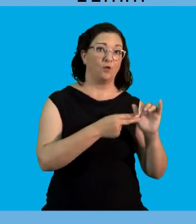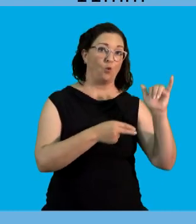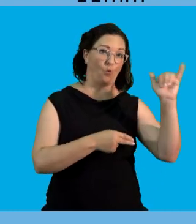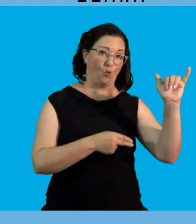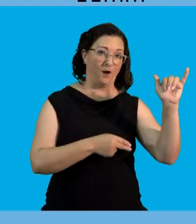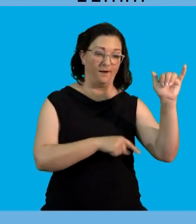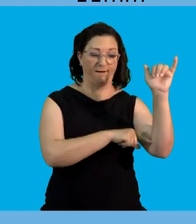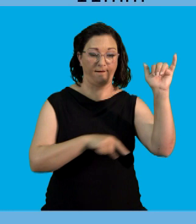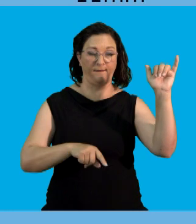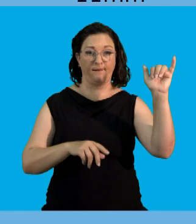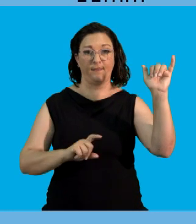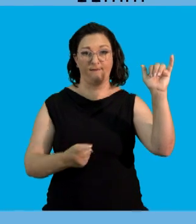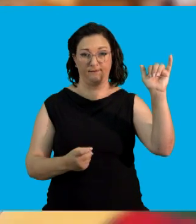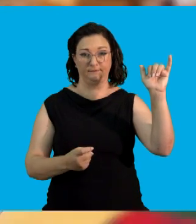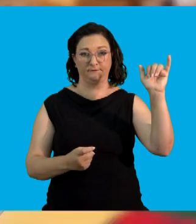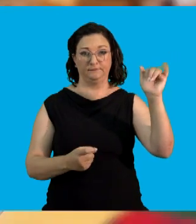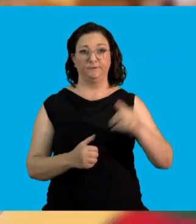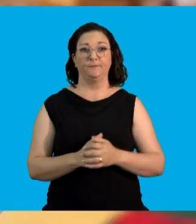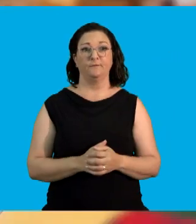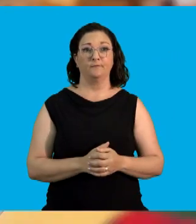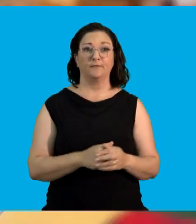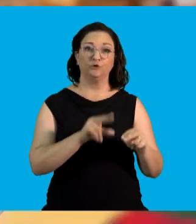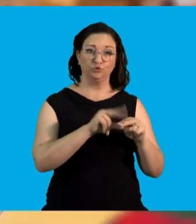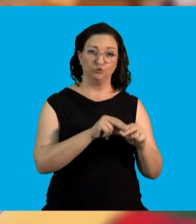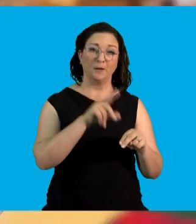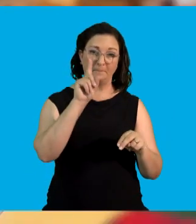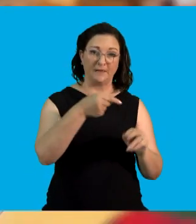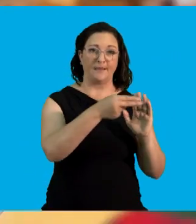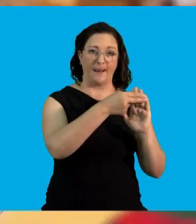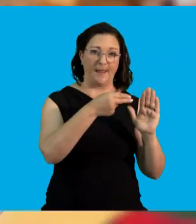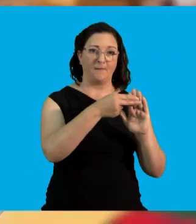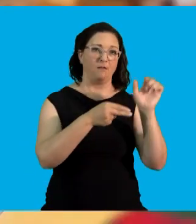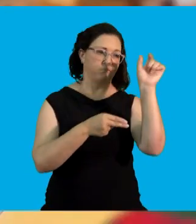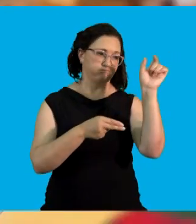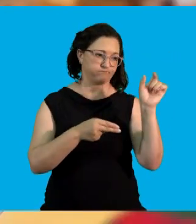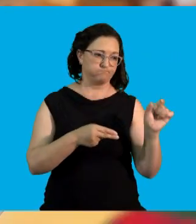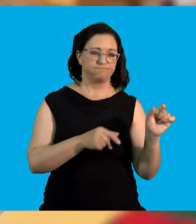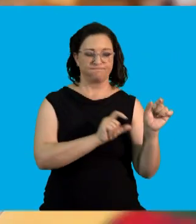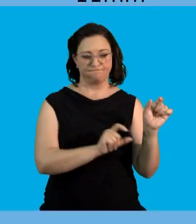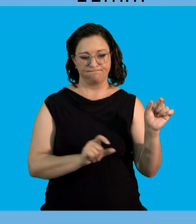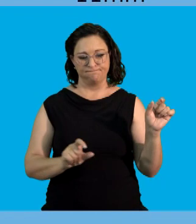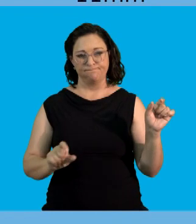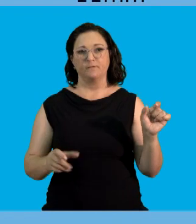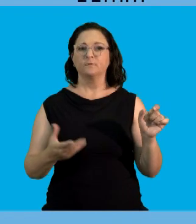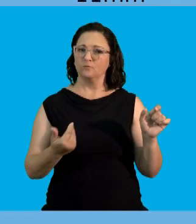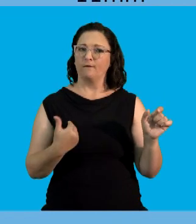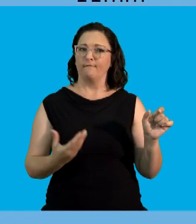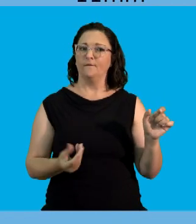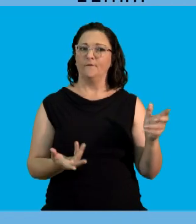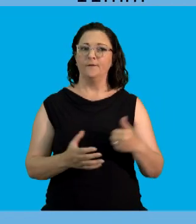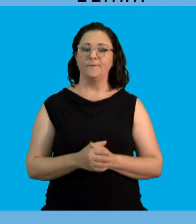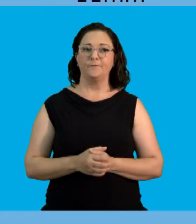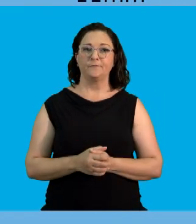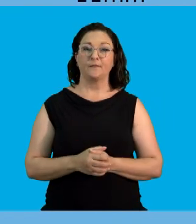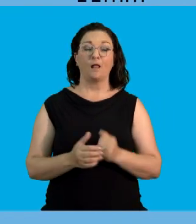and the x-axis. And if there are any units for those axes, label them or include them, as we have here for the millimeters of the